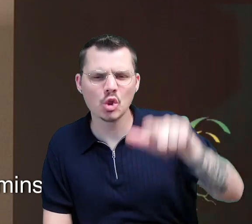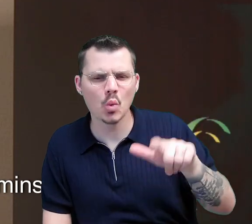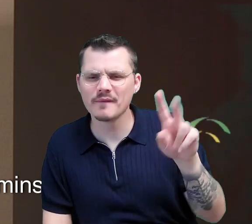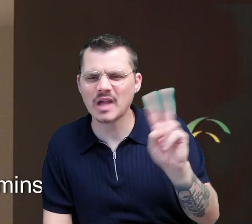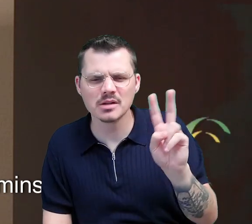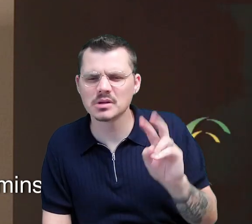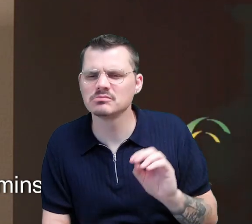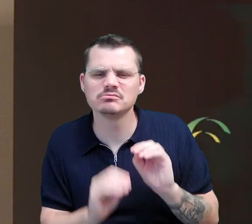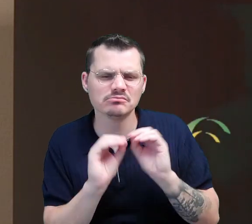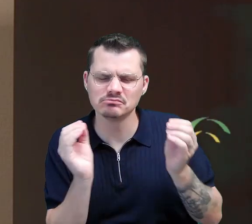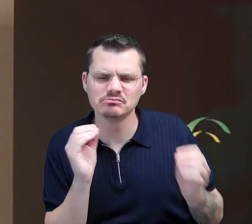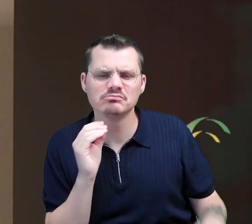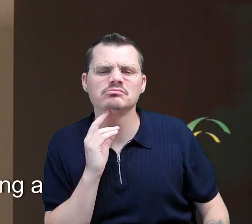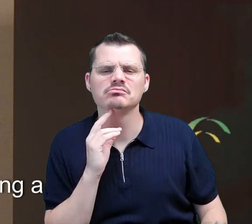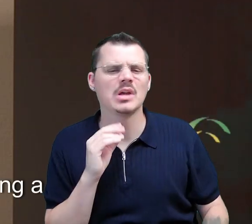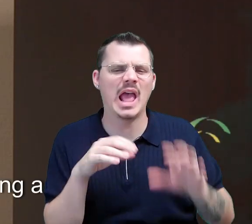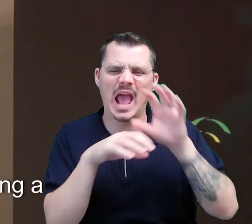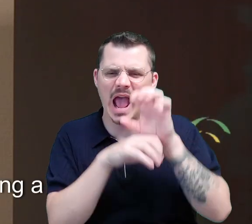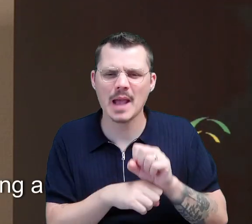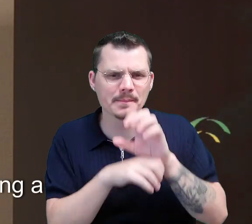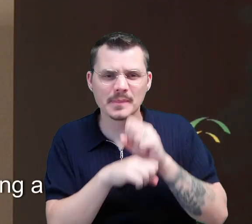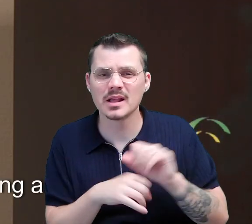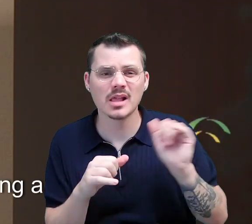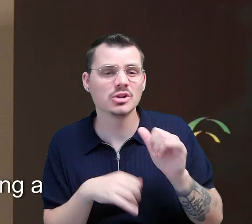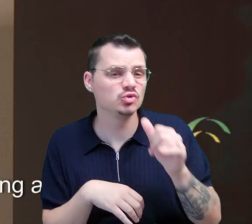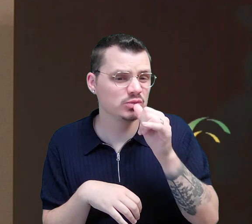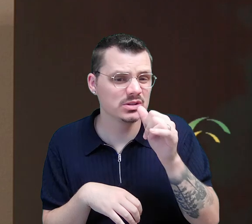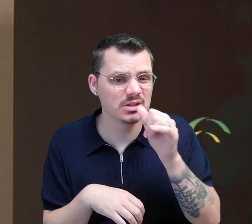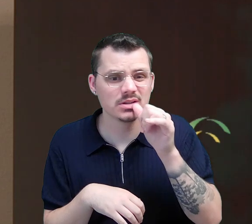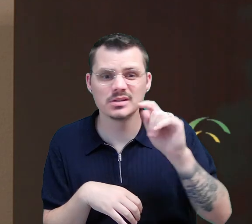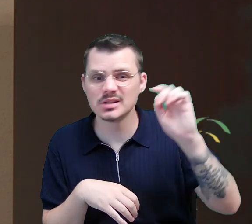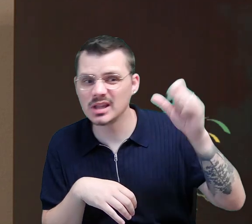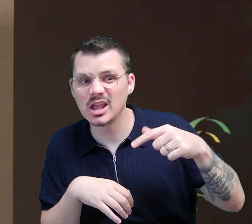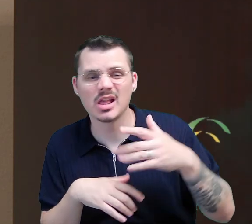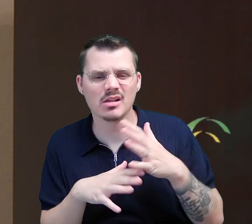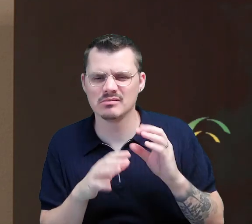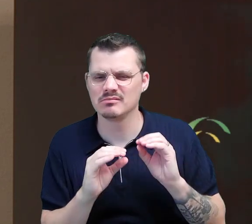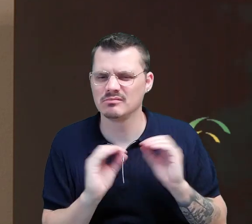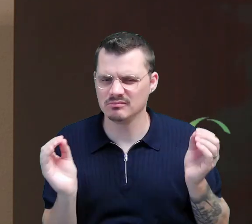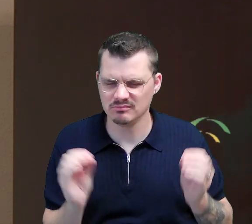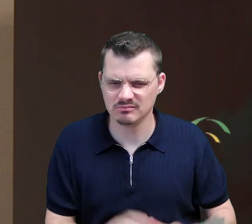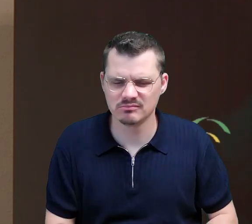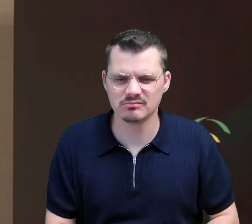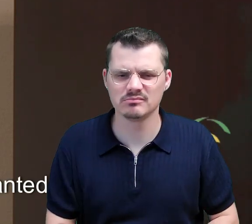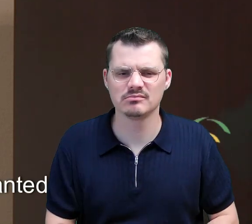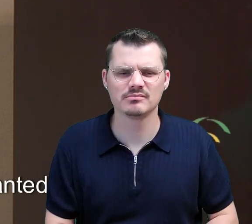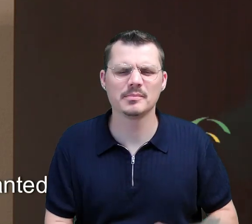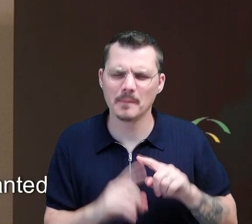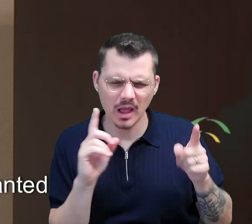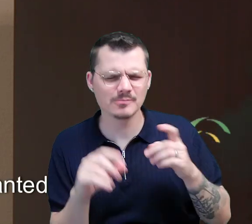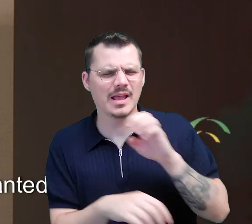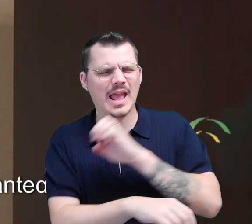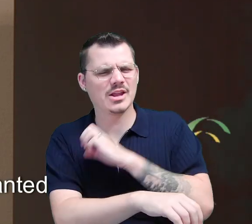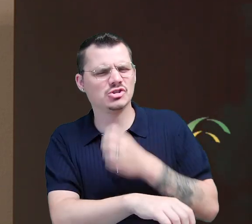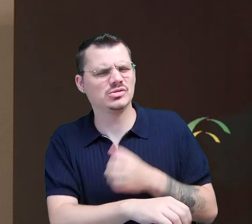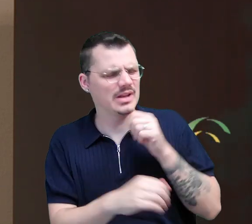on any vitamins. She didn't have any habits like drinking a quart of tequila every day. But she didn't have the